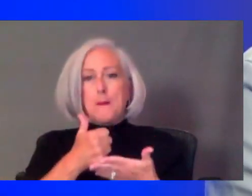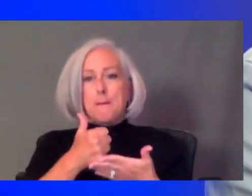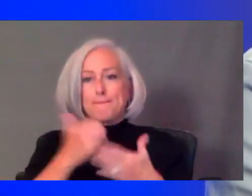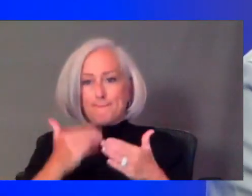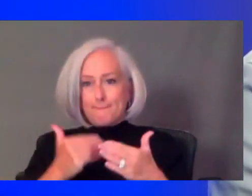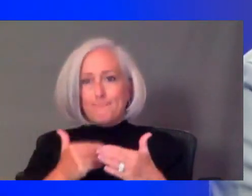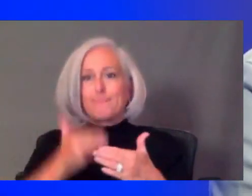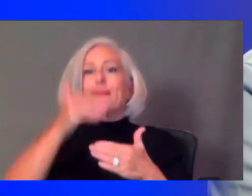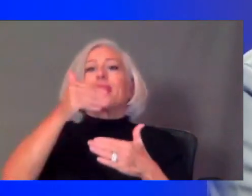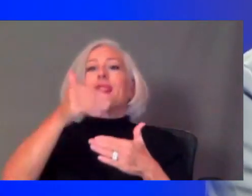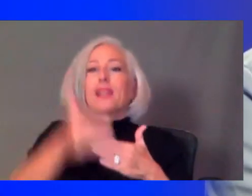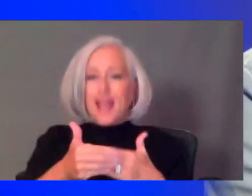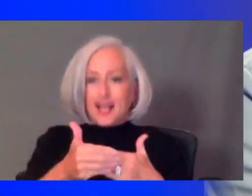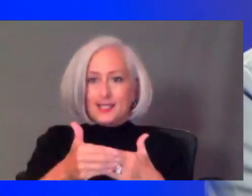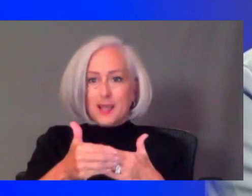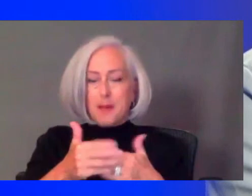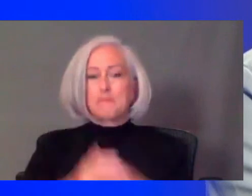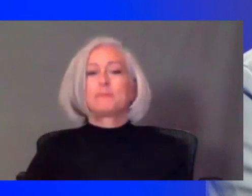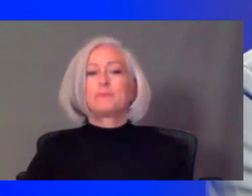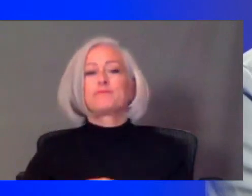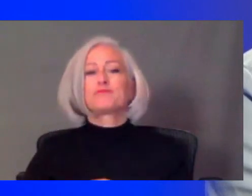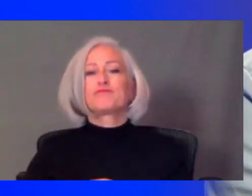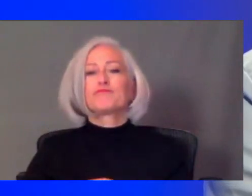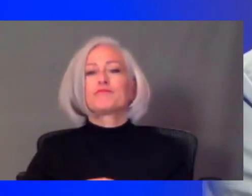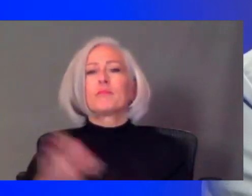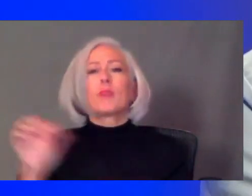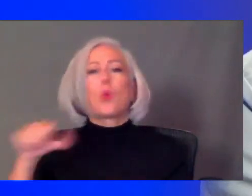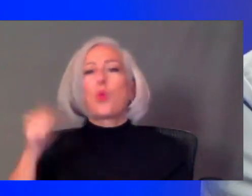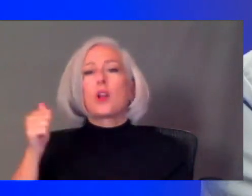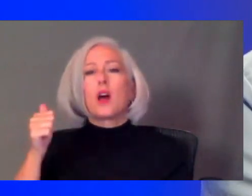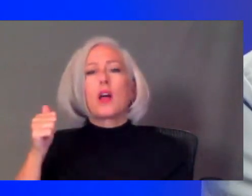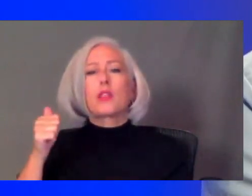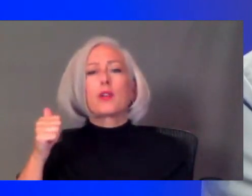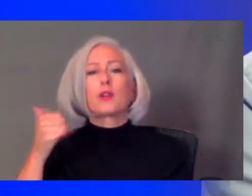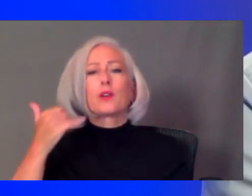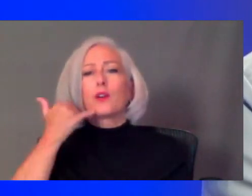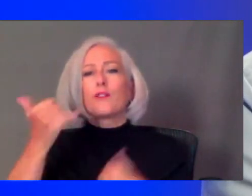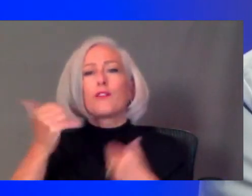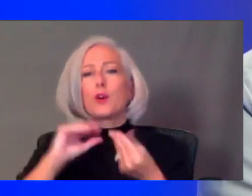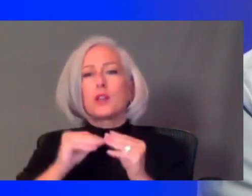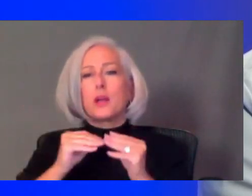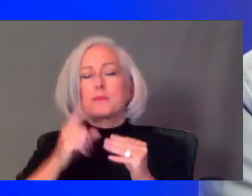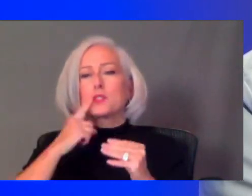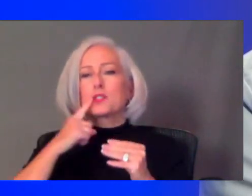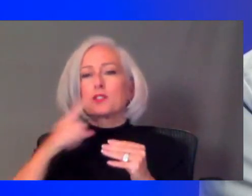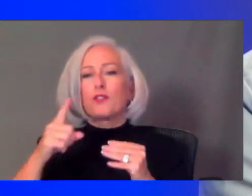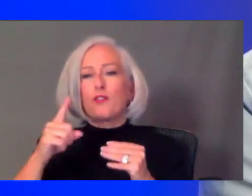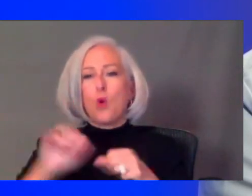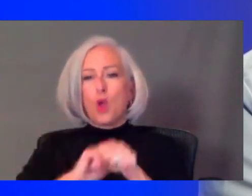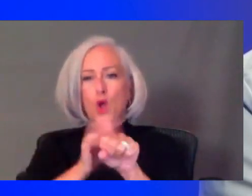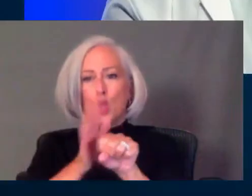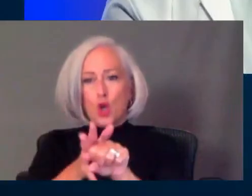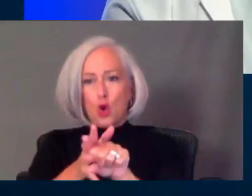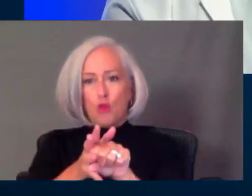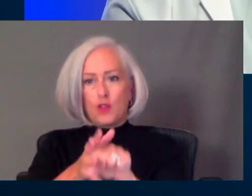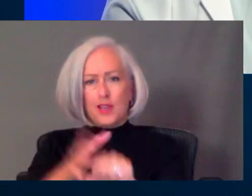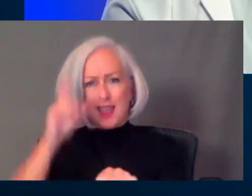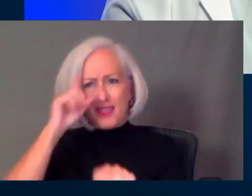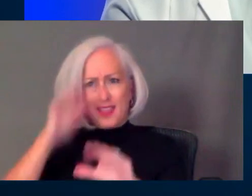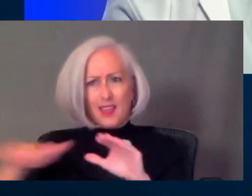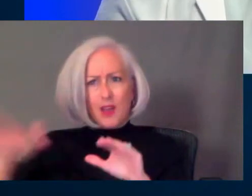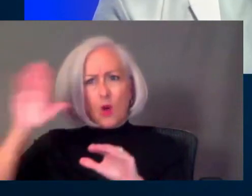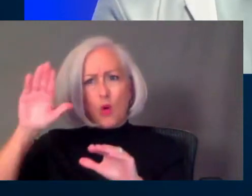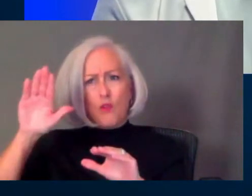issue that we're going to have over the next decade. Yes. And when you think about persistent symptoms and